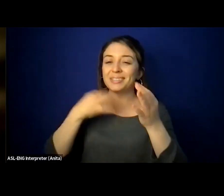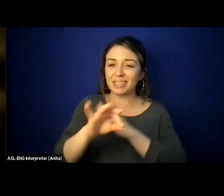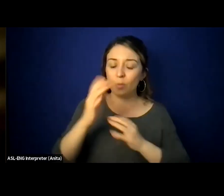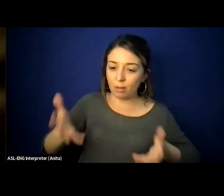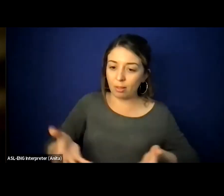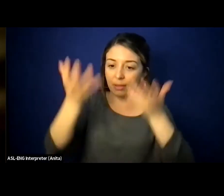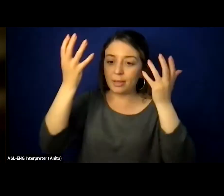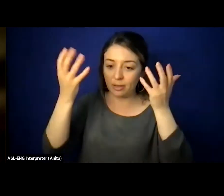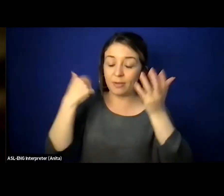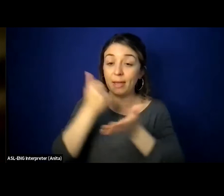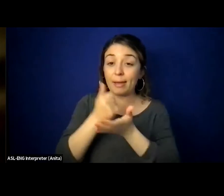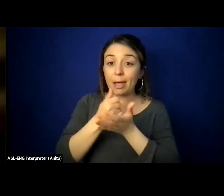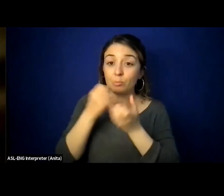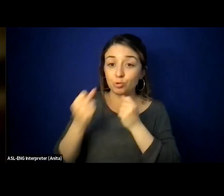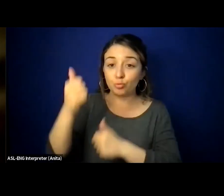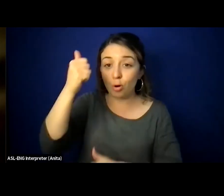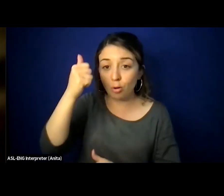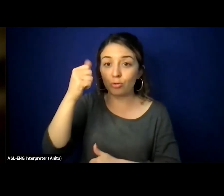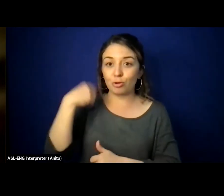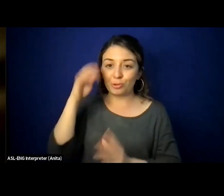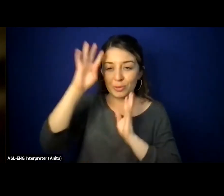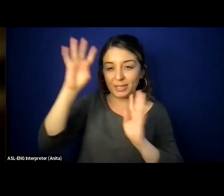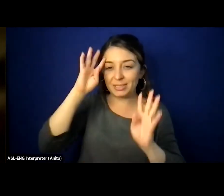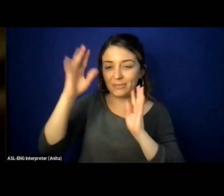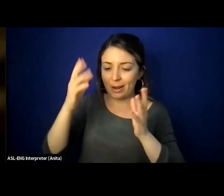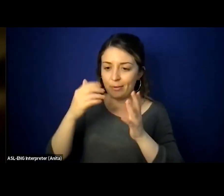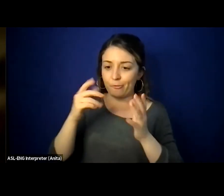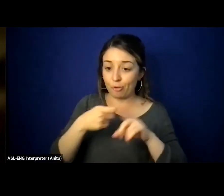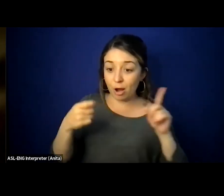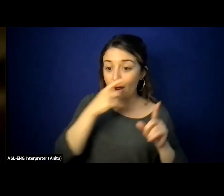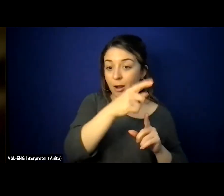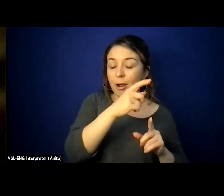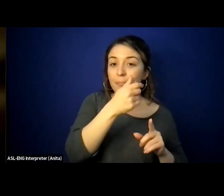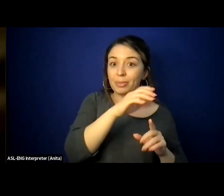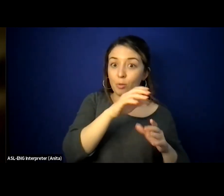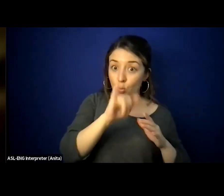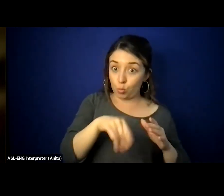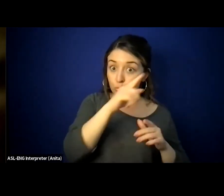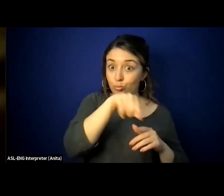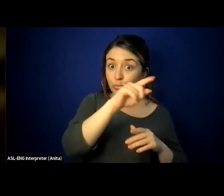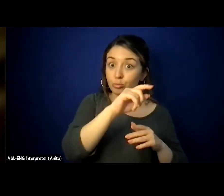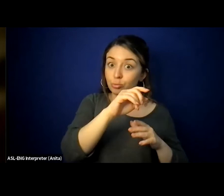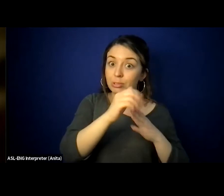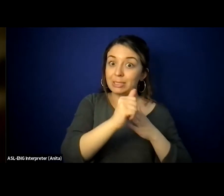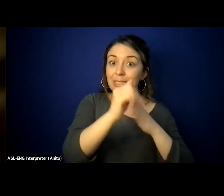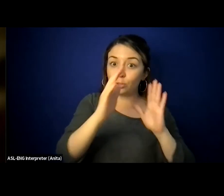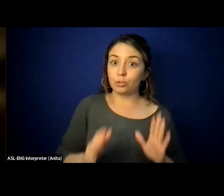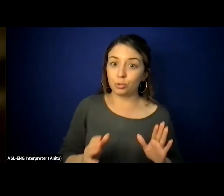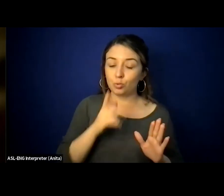stronger the existing ingenuity and creativity from movement leaders that have already been tried, proven, and are